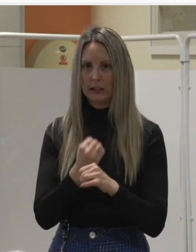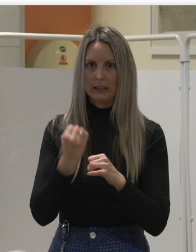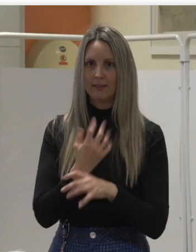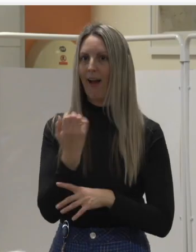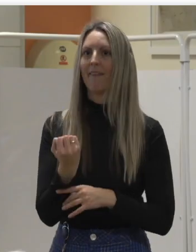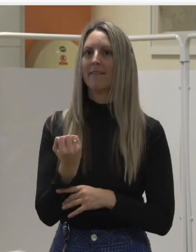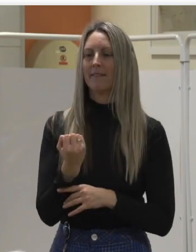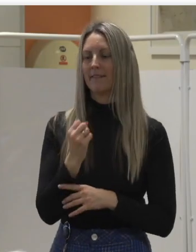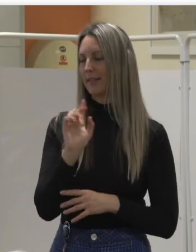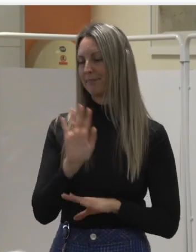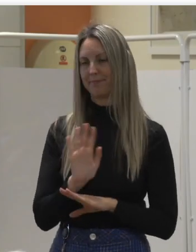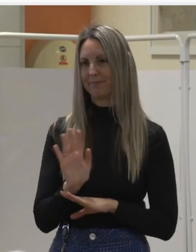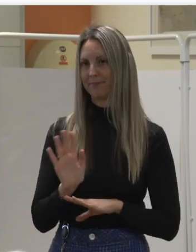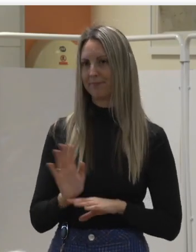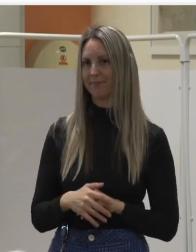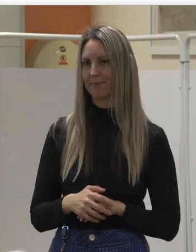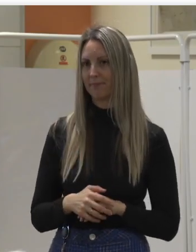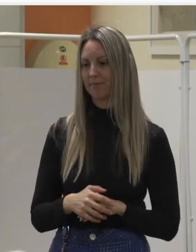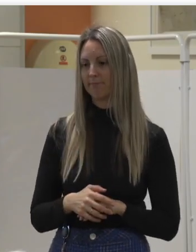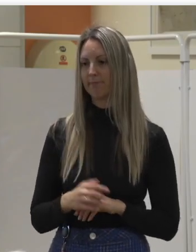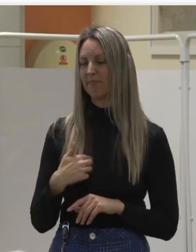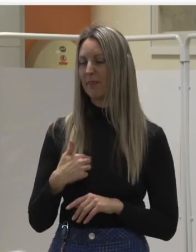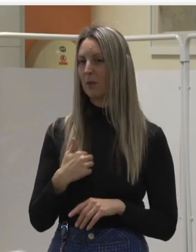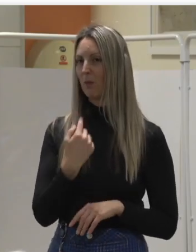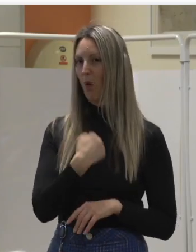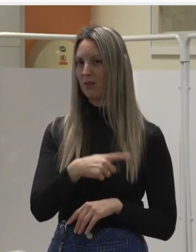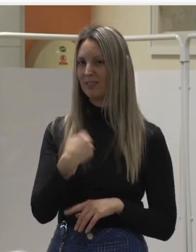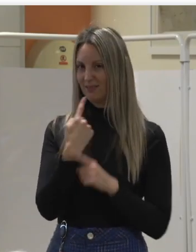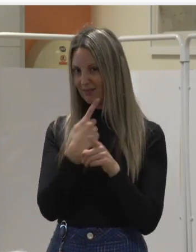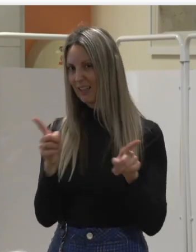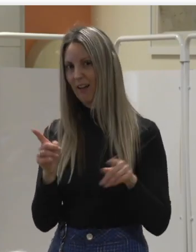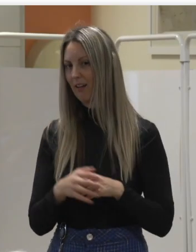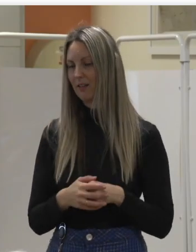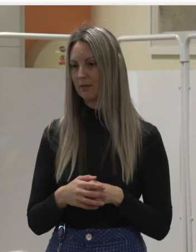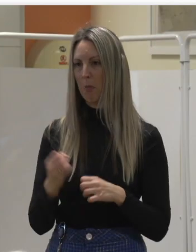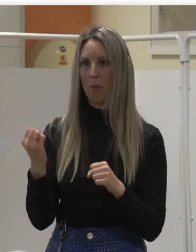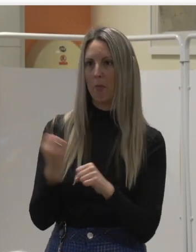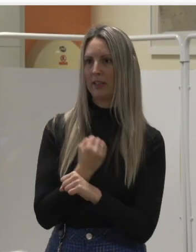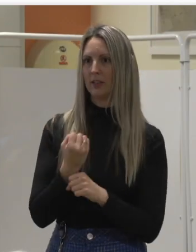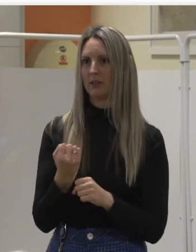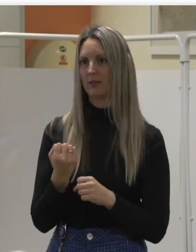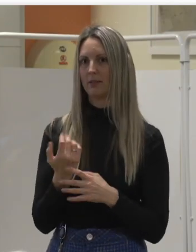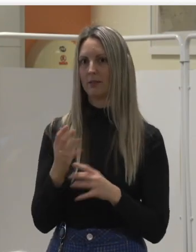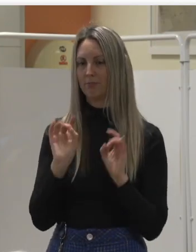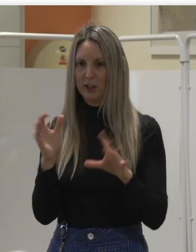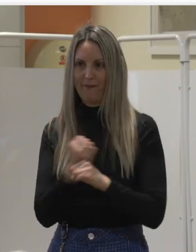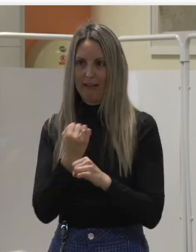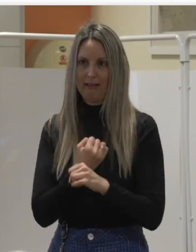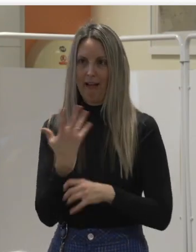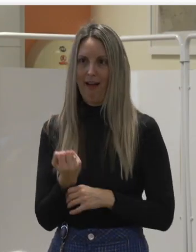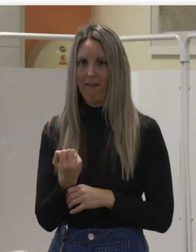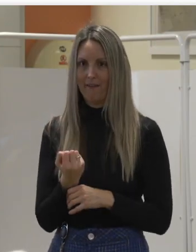clinic. Usually I'm honest with my response, saying that if you want that one, I'm really sorry, I can't offer you that.